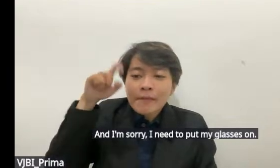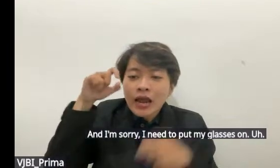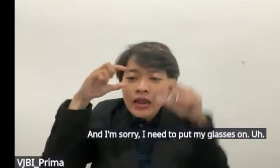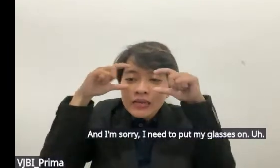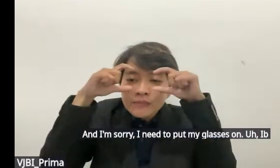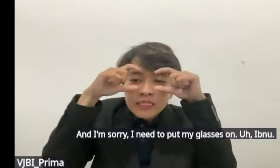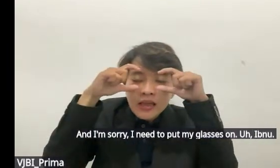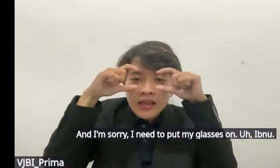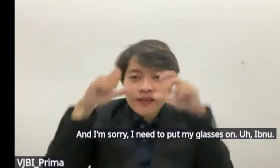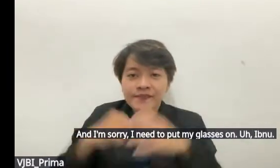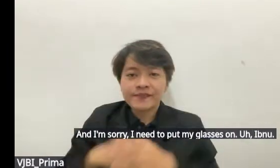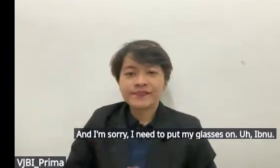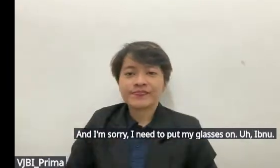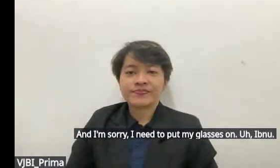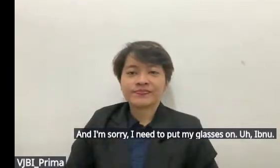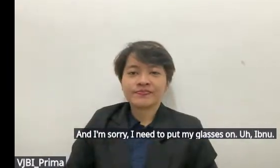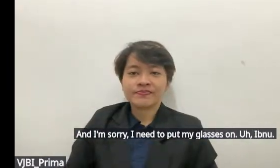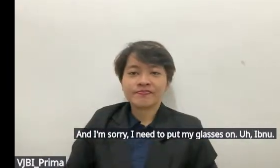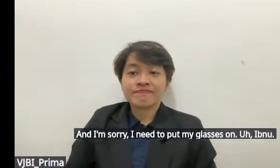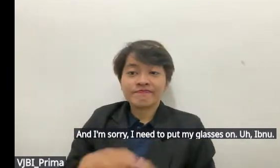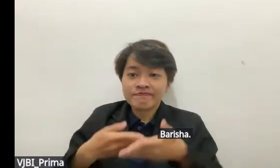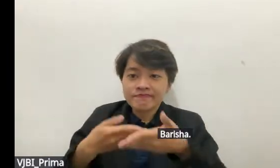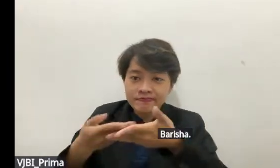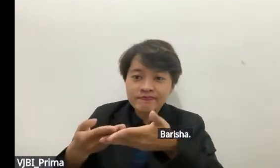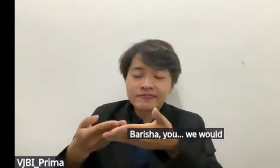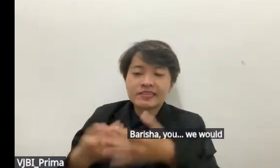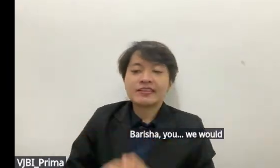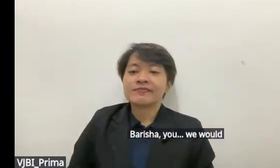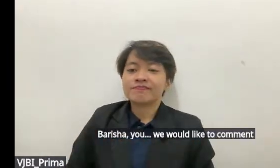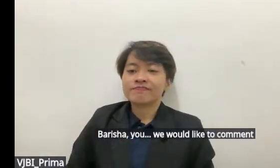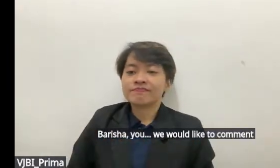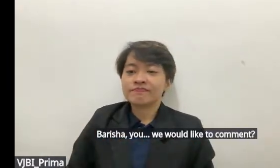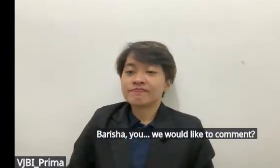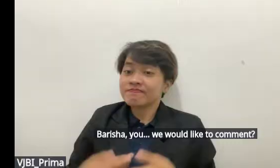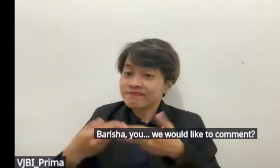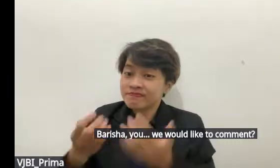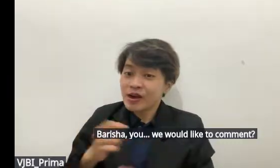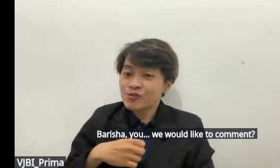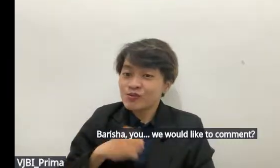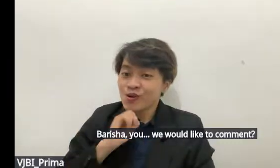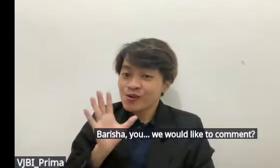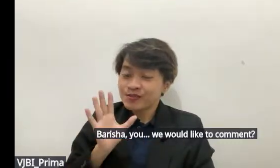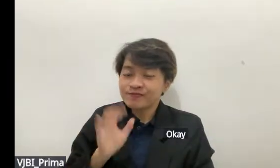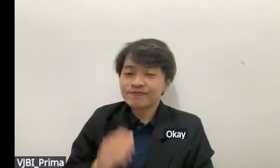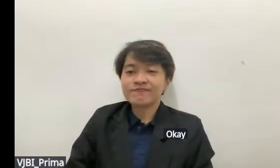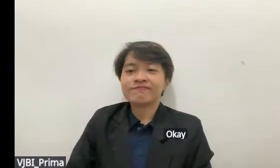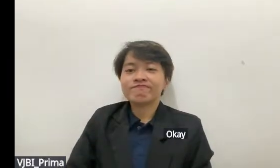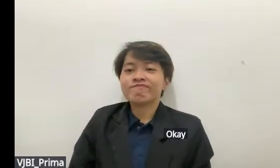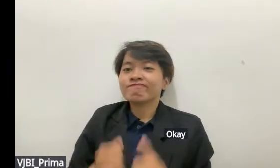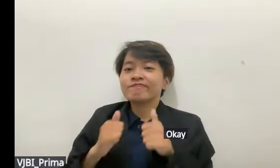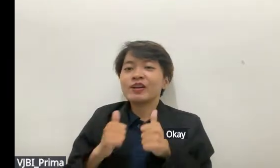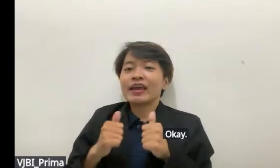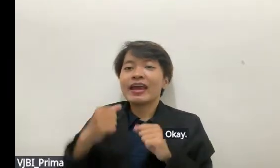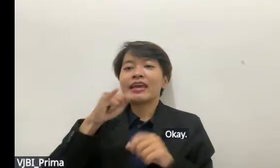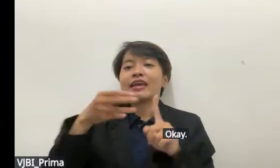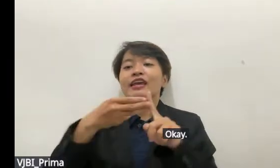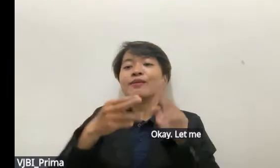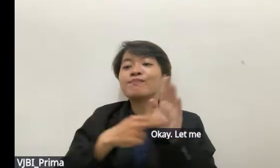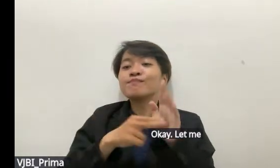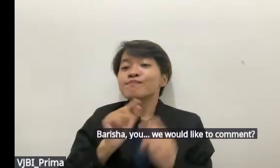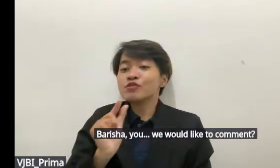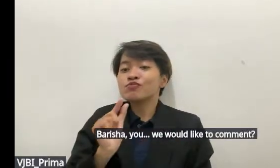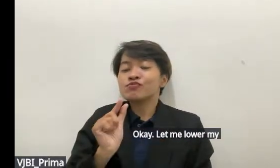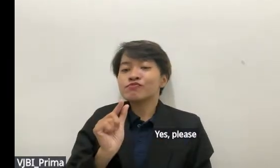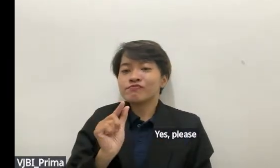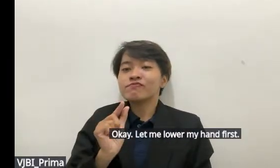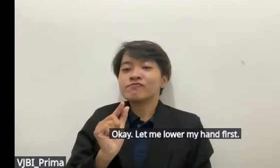Ibnu, Barisha, you would like to comment? Okay, let me lower Yes, my hand please.